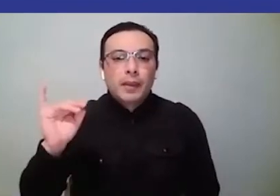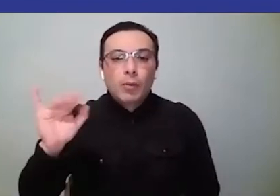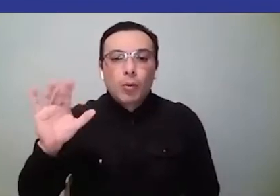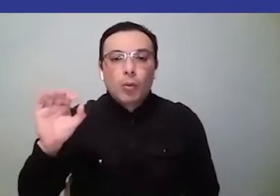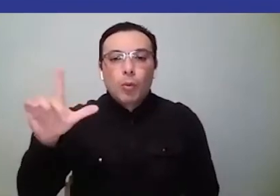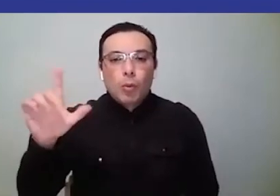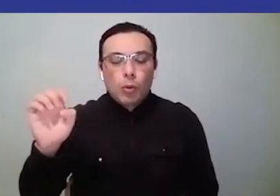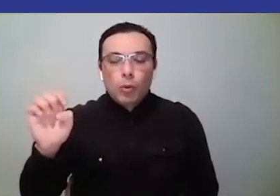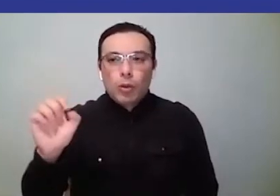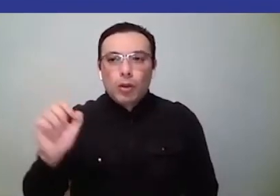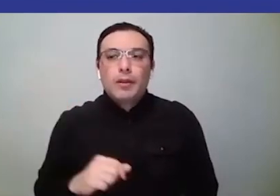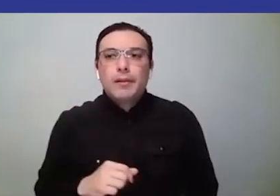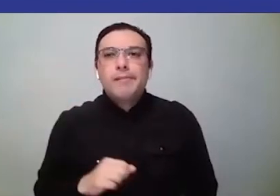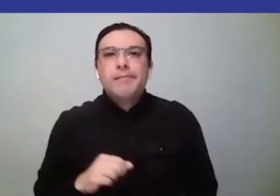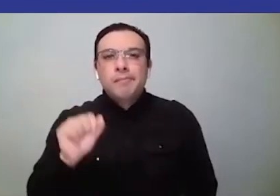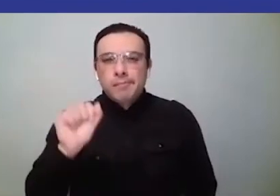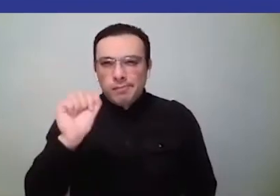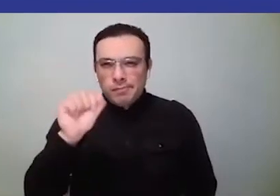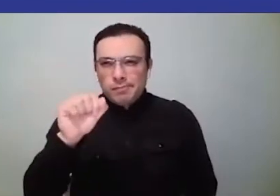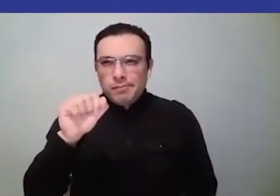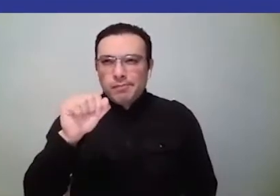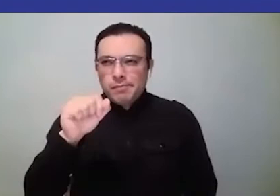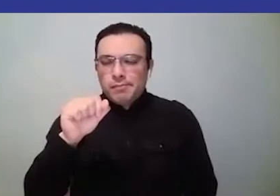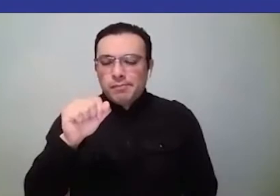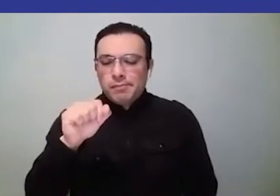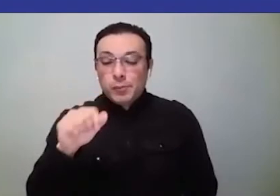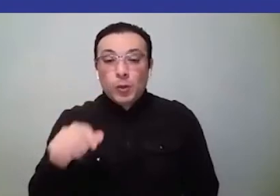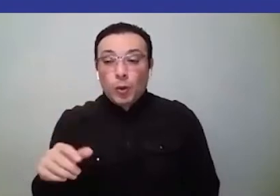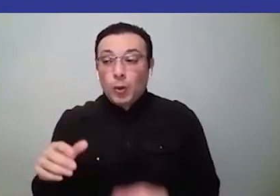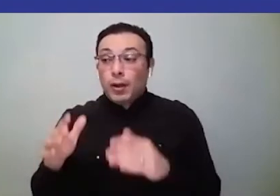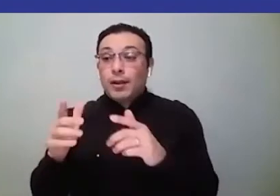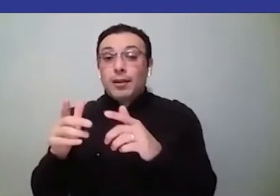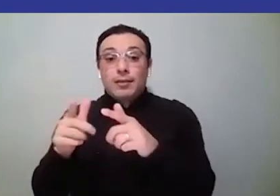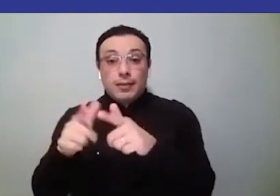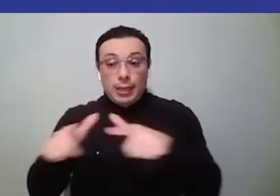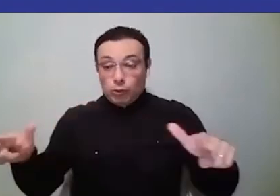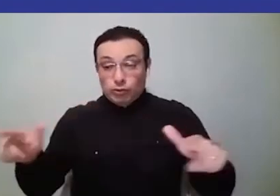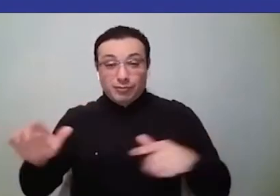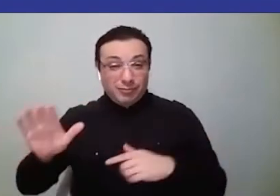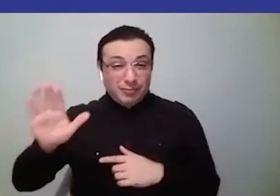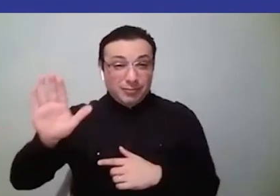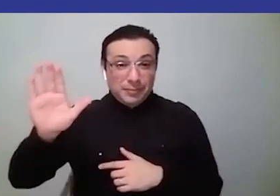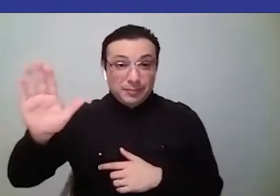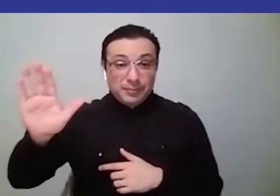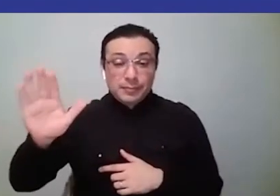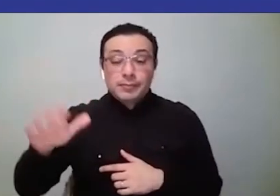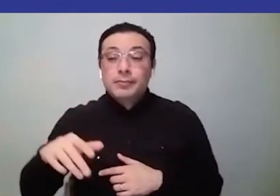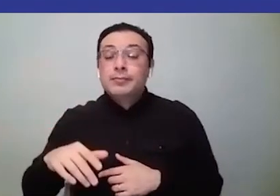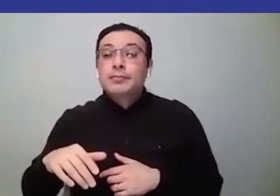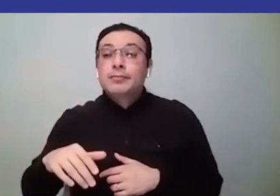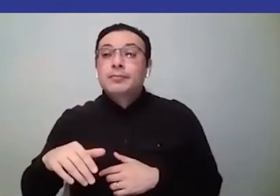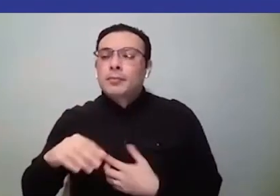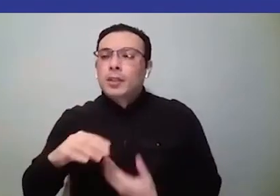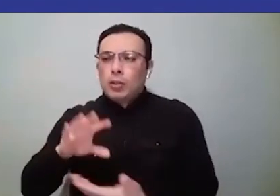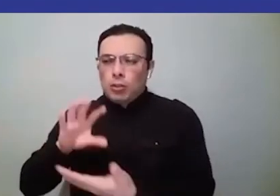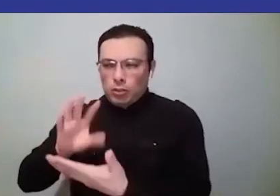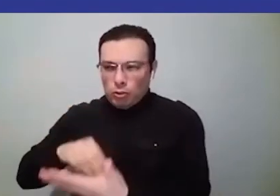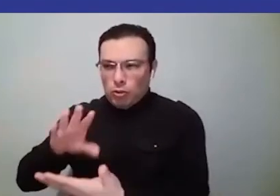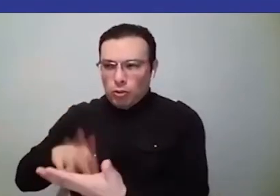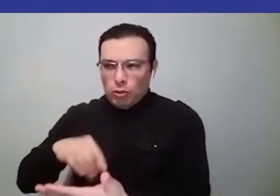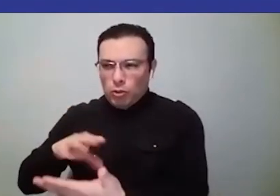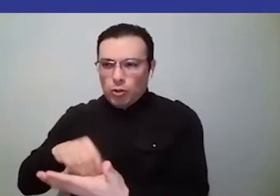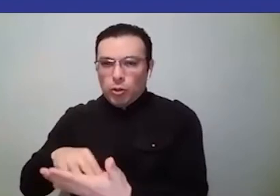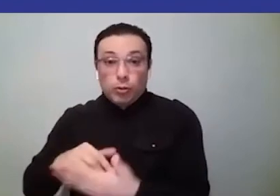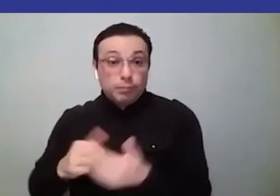the work of learning a language, and all of the ways to do that. So in this time I've